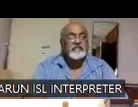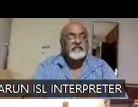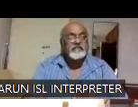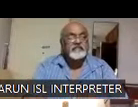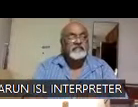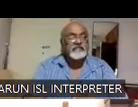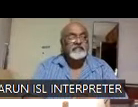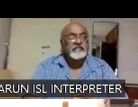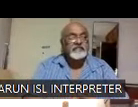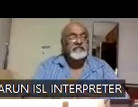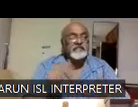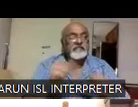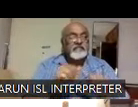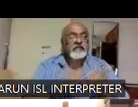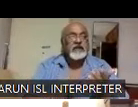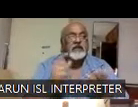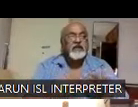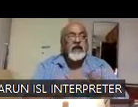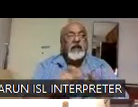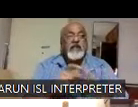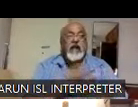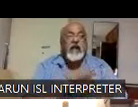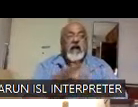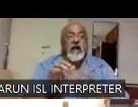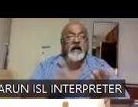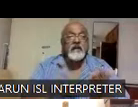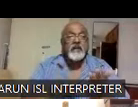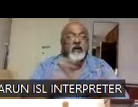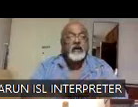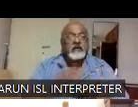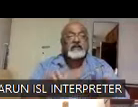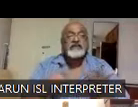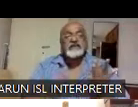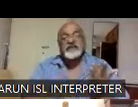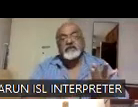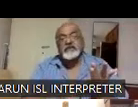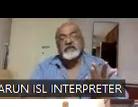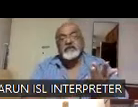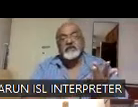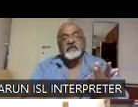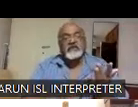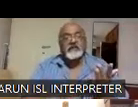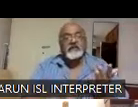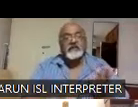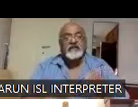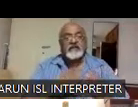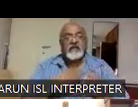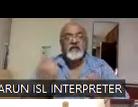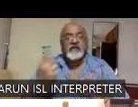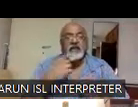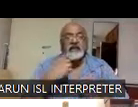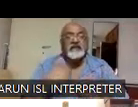Next to me is Anuradha Mohit, who is visually... Sorry, ma'am, I have a question. Please go ahead. Yes,